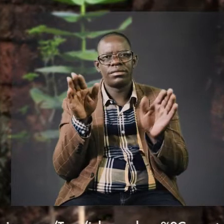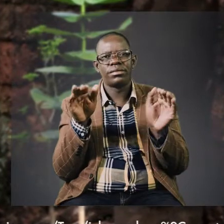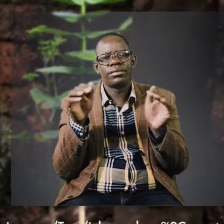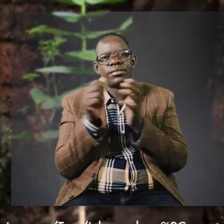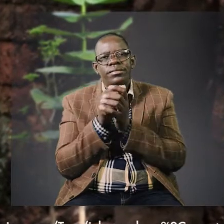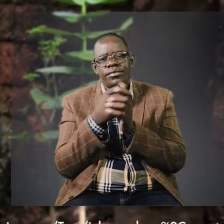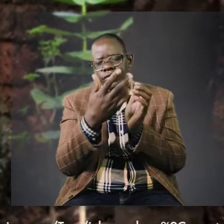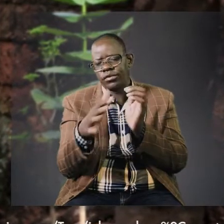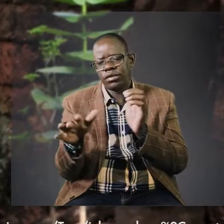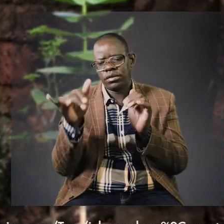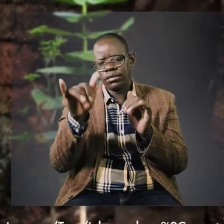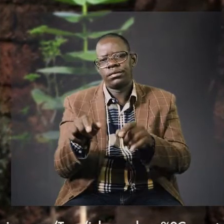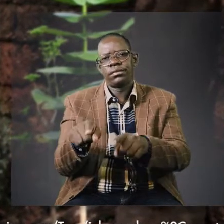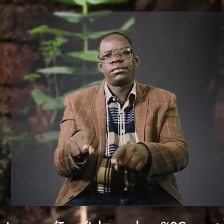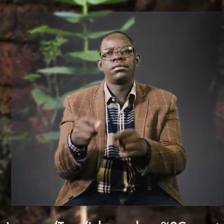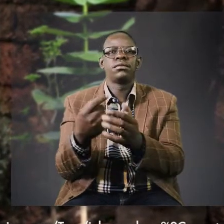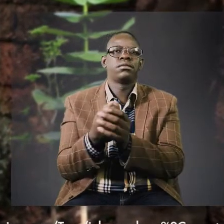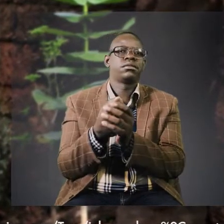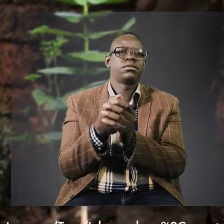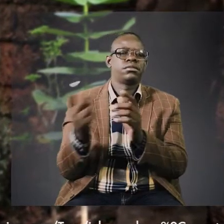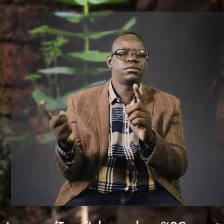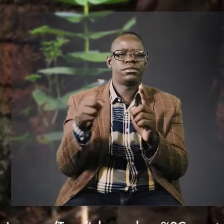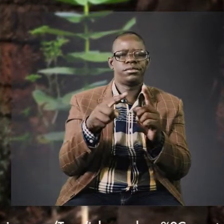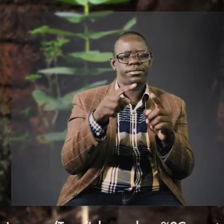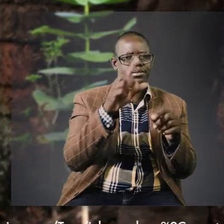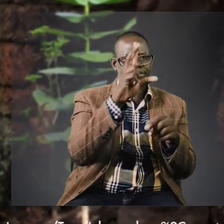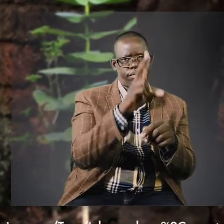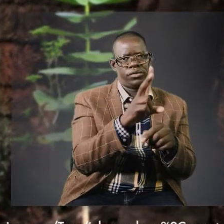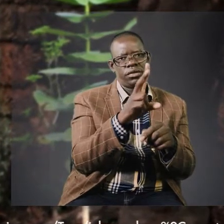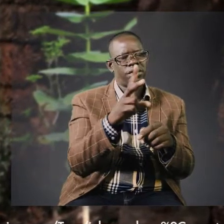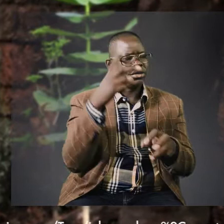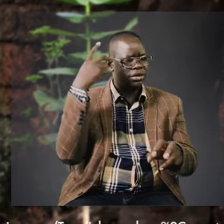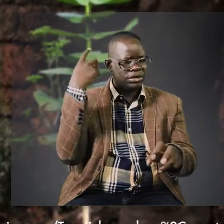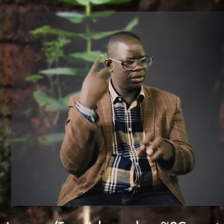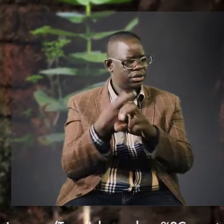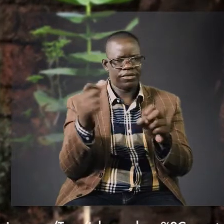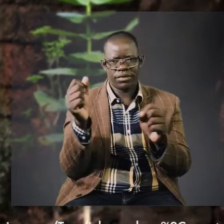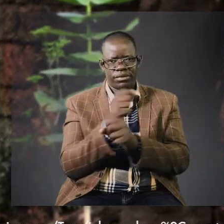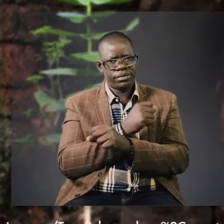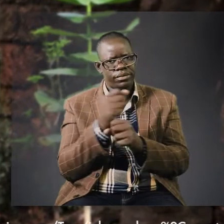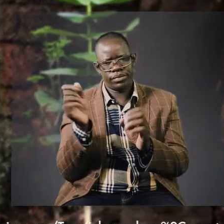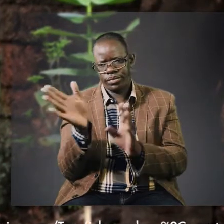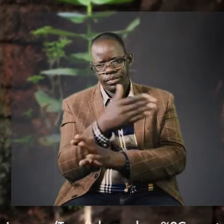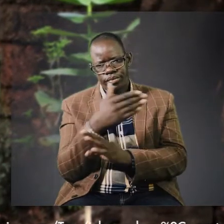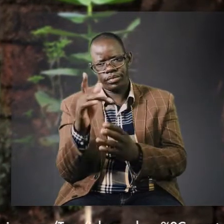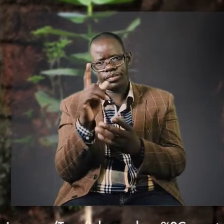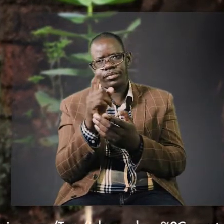in running water and which has previously bitten an infected person. It is difficult to eliminate the flies